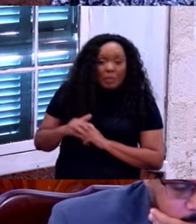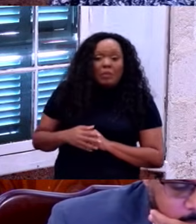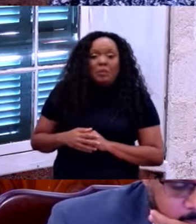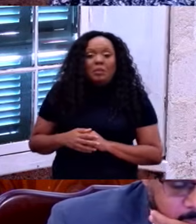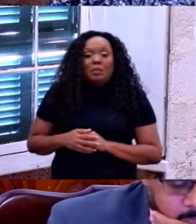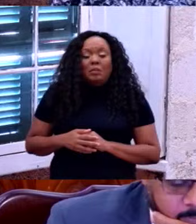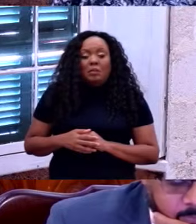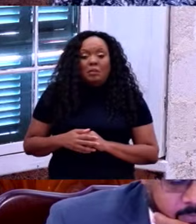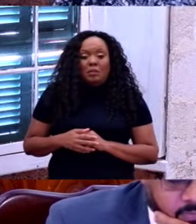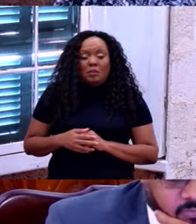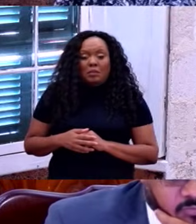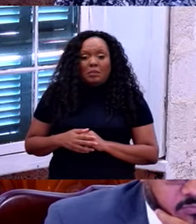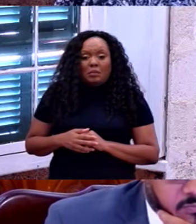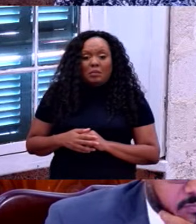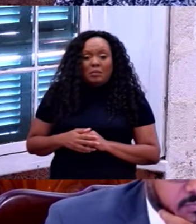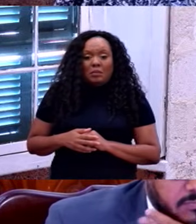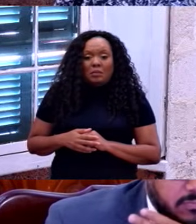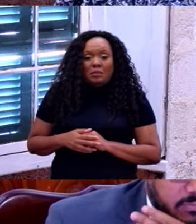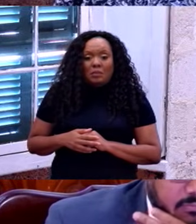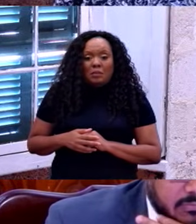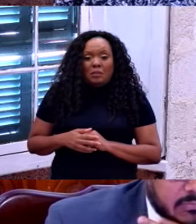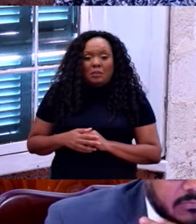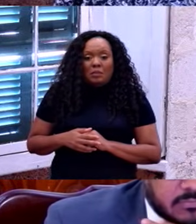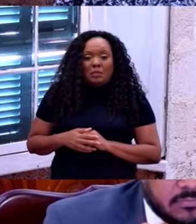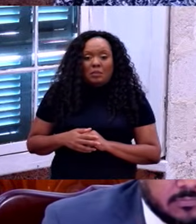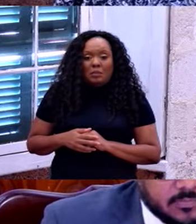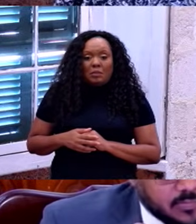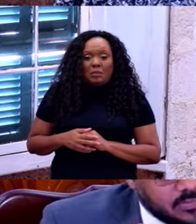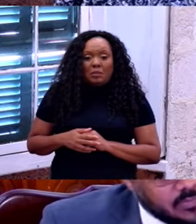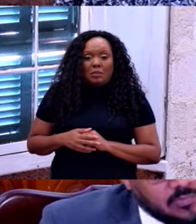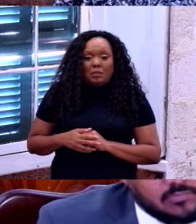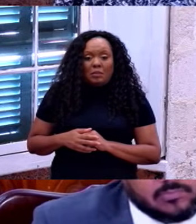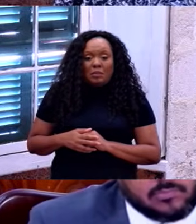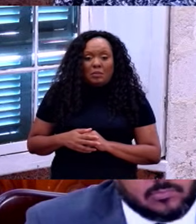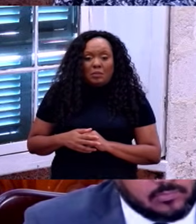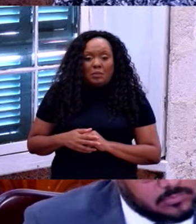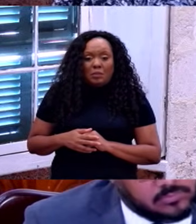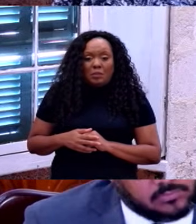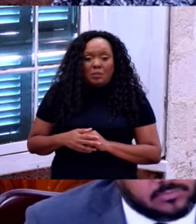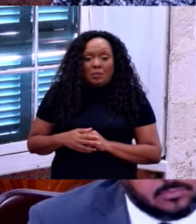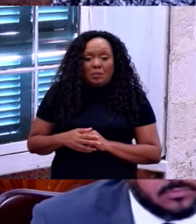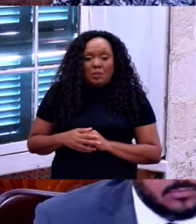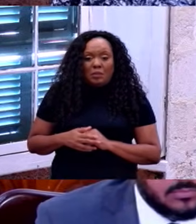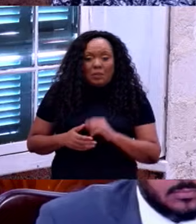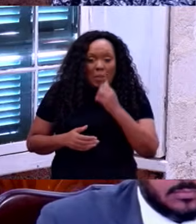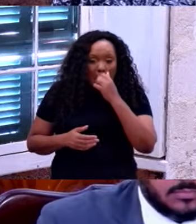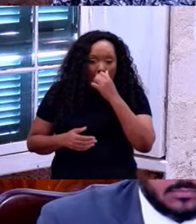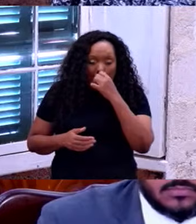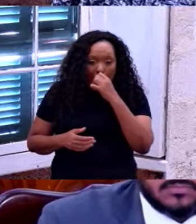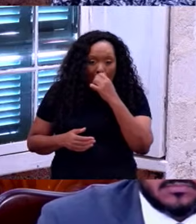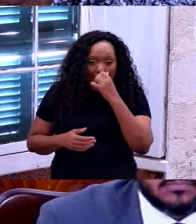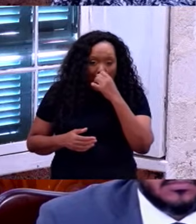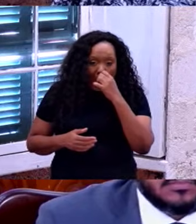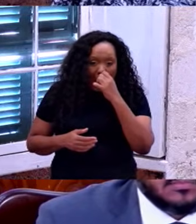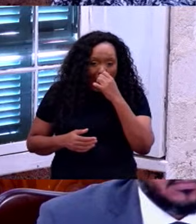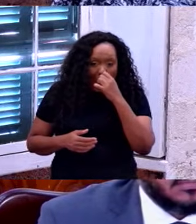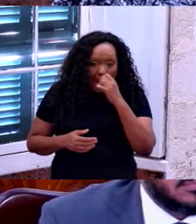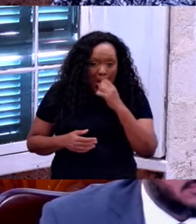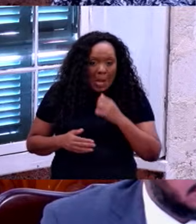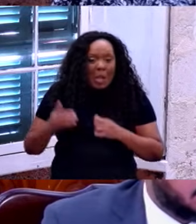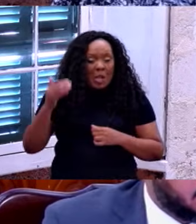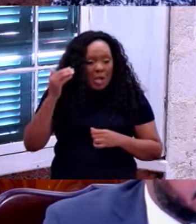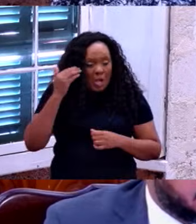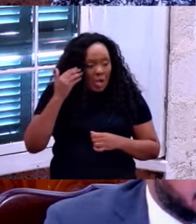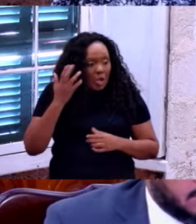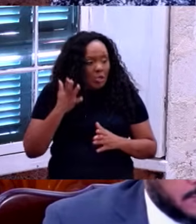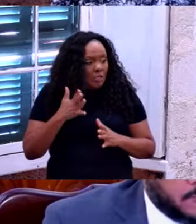slowly. I know that's a term that Senator Monroe-Knight does not like us to use. She always says we don't go slow. But we